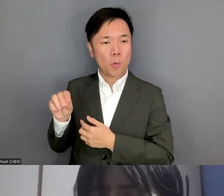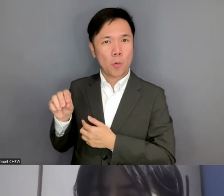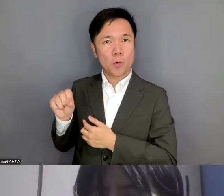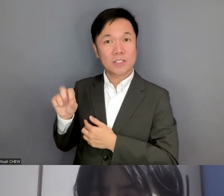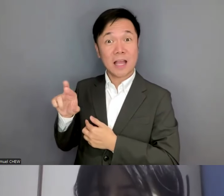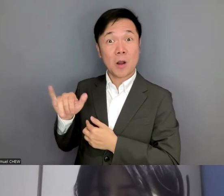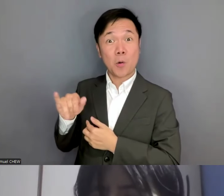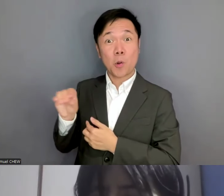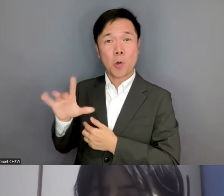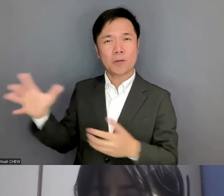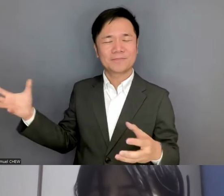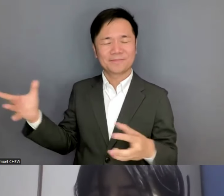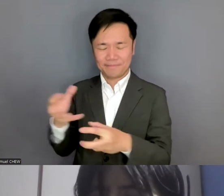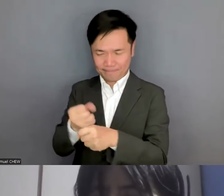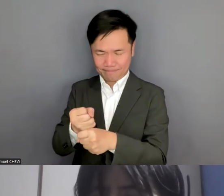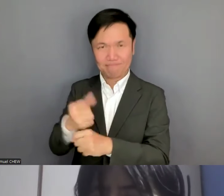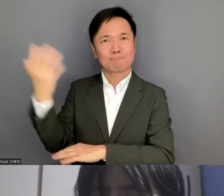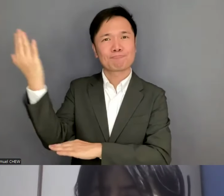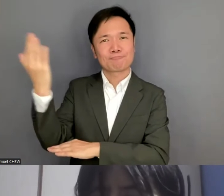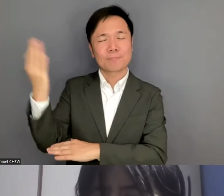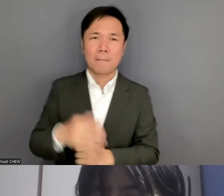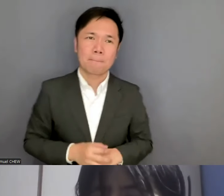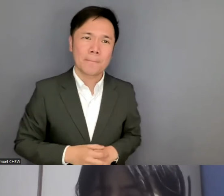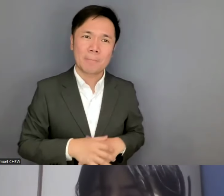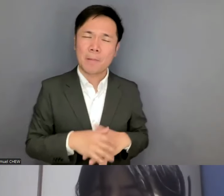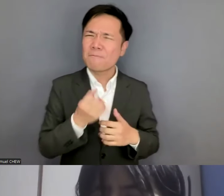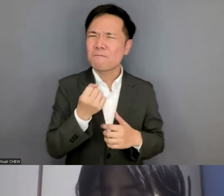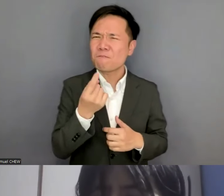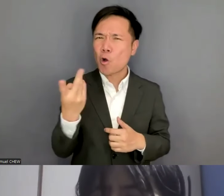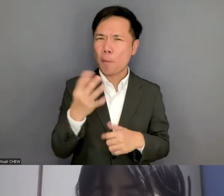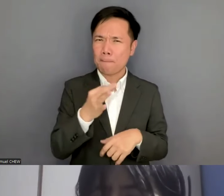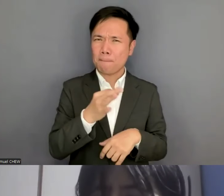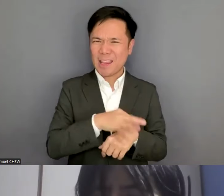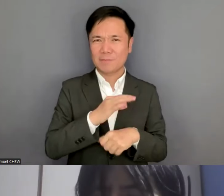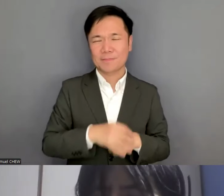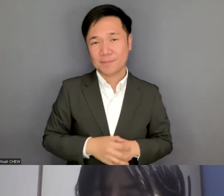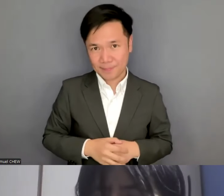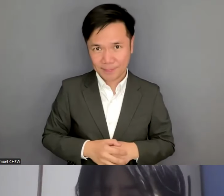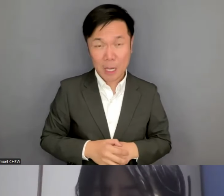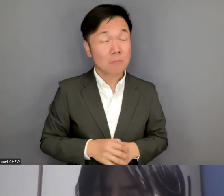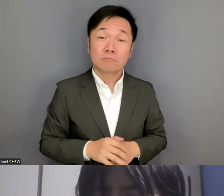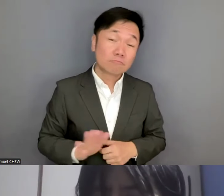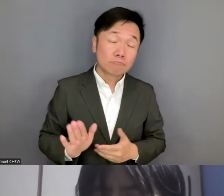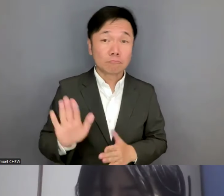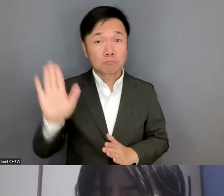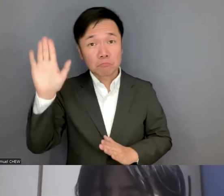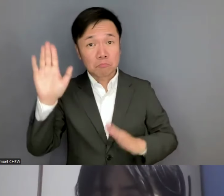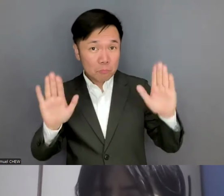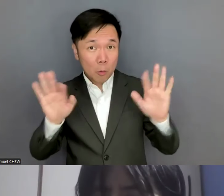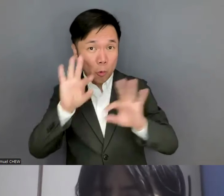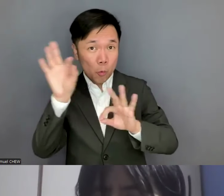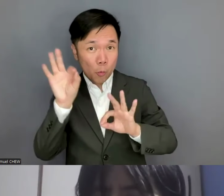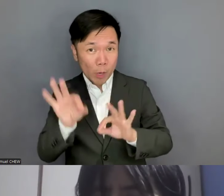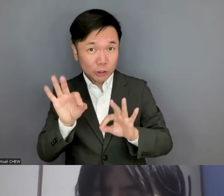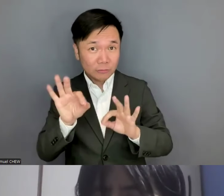closing remarks. But before that, we have a few minutes to answer any questions that have